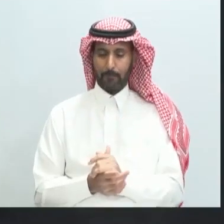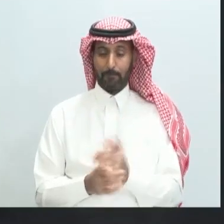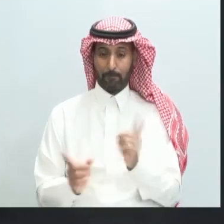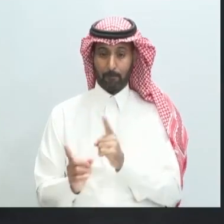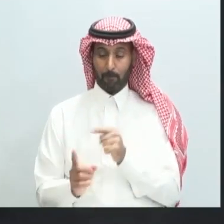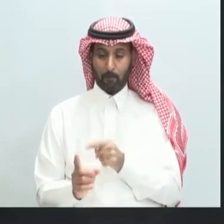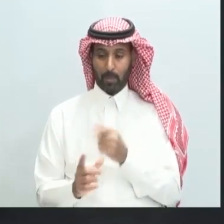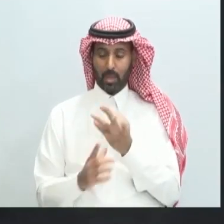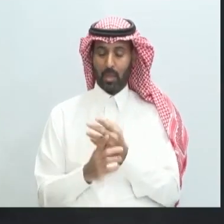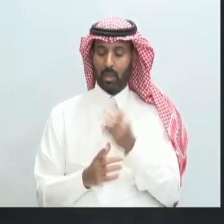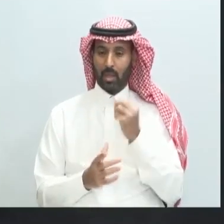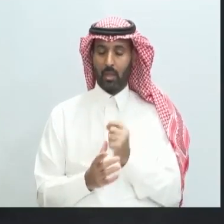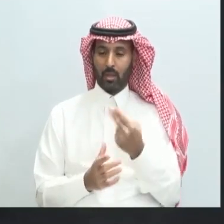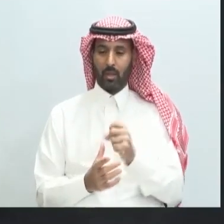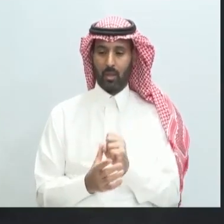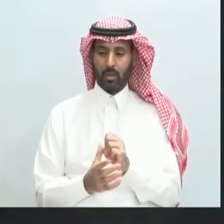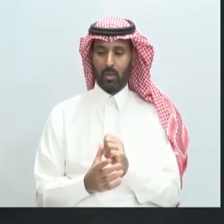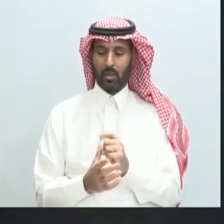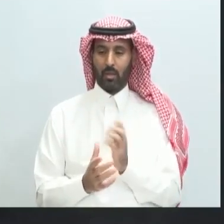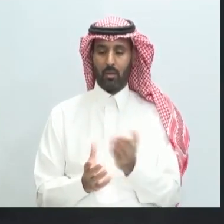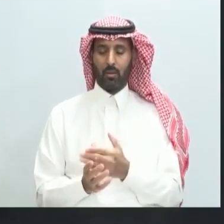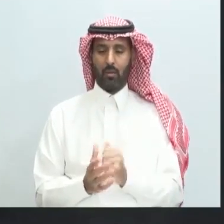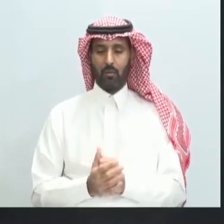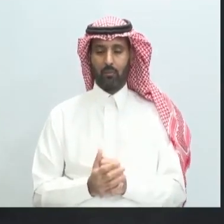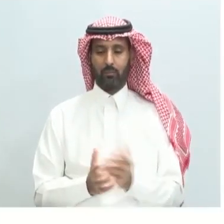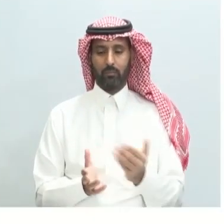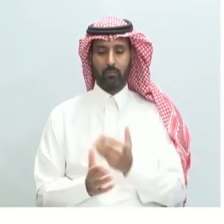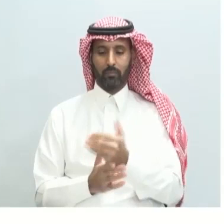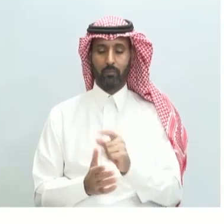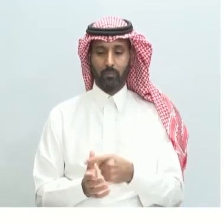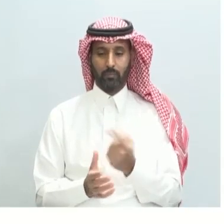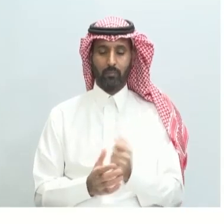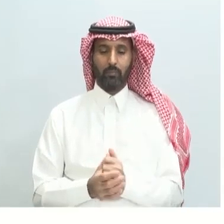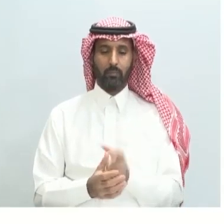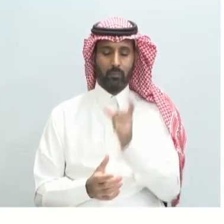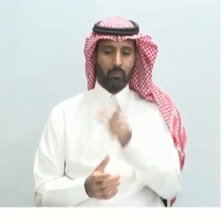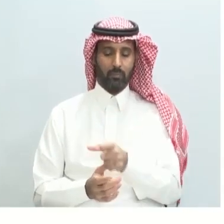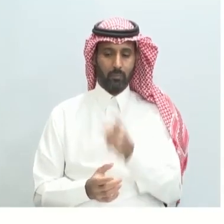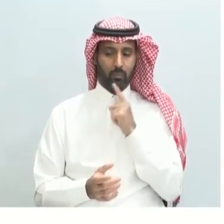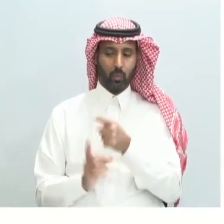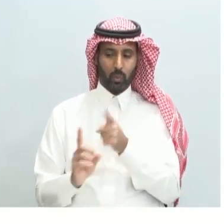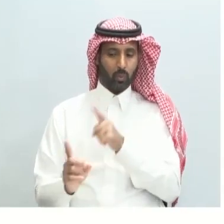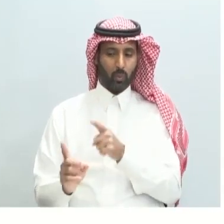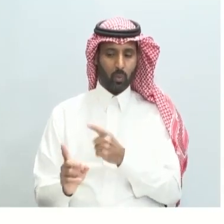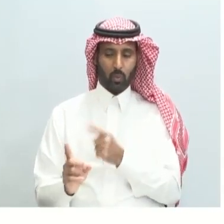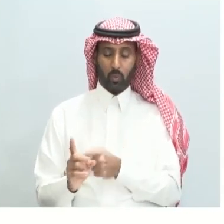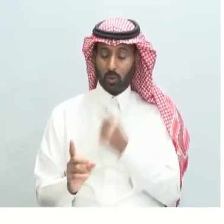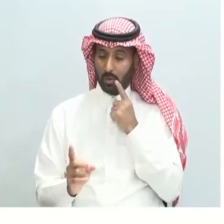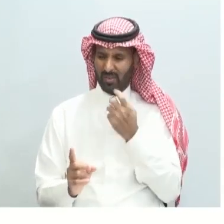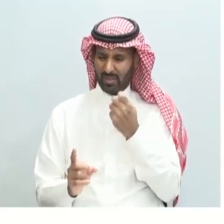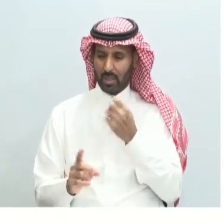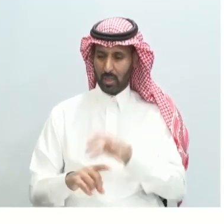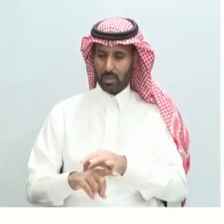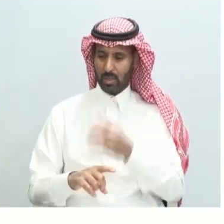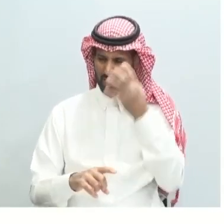This is why he had a headache. Now let us move on to the other person and see what kind of